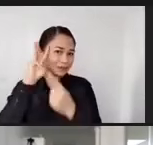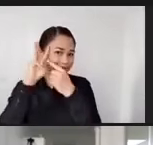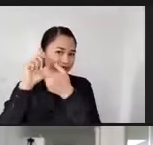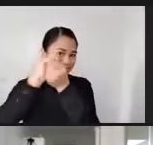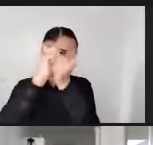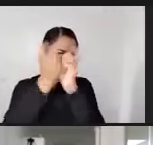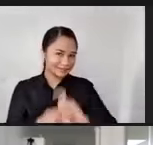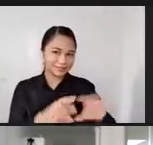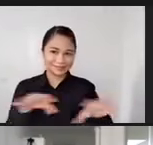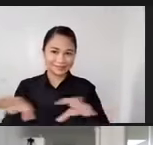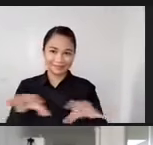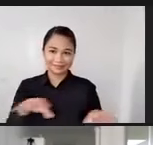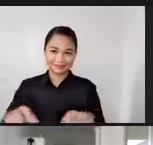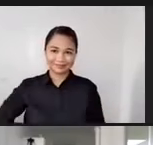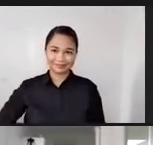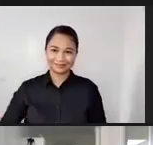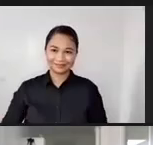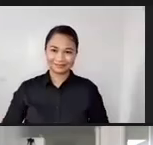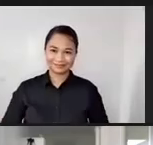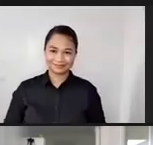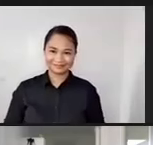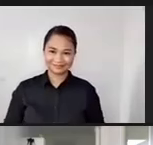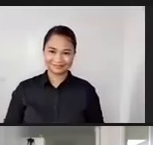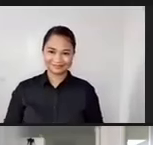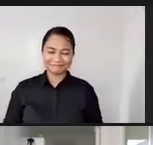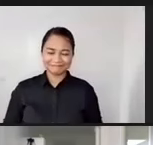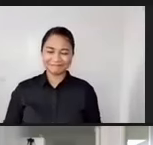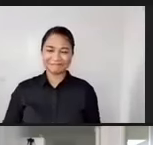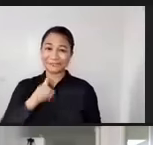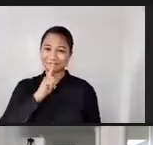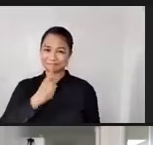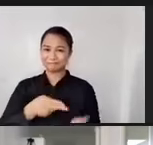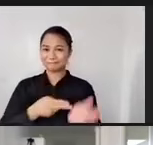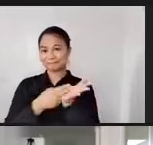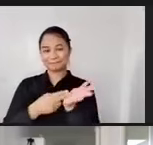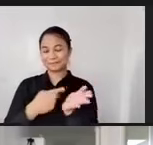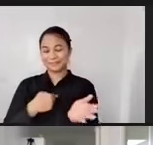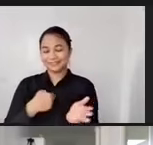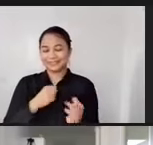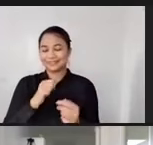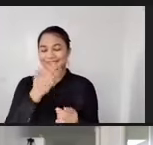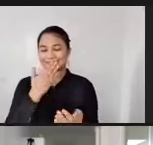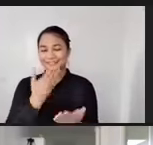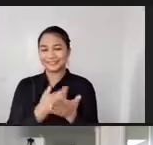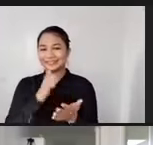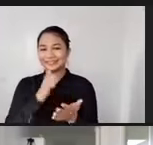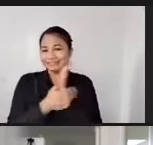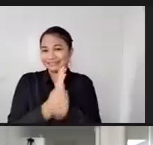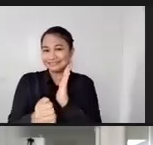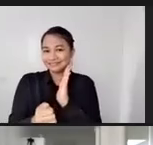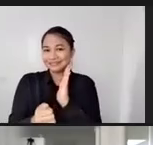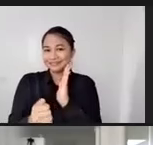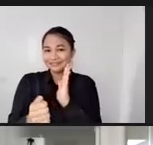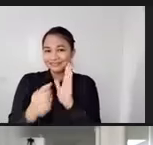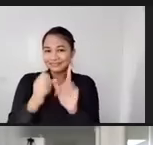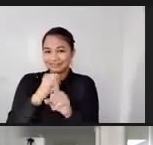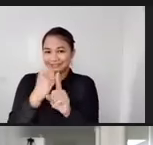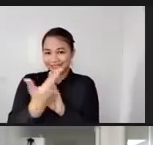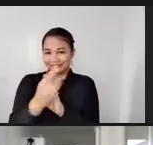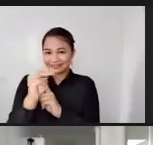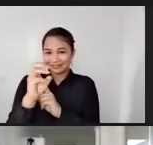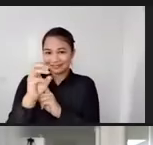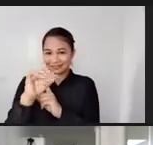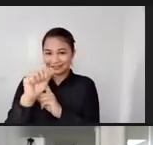I should actually take more advantage of it and try to really get the message out there. It's a challenge, really, because even